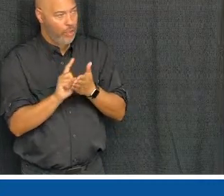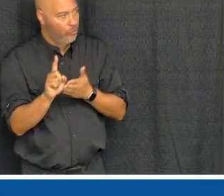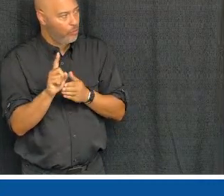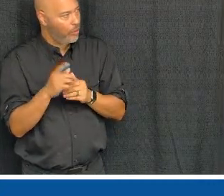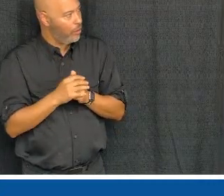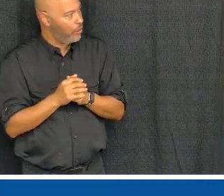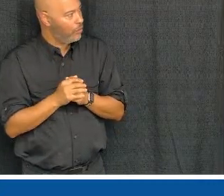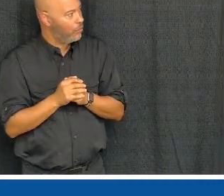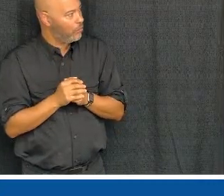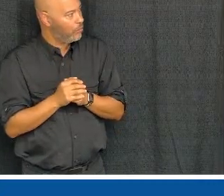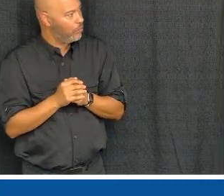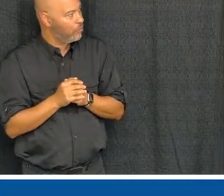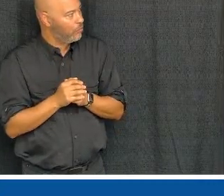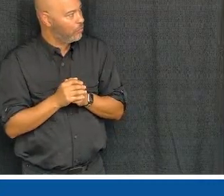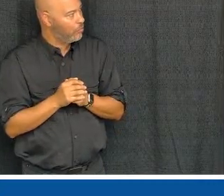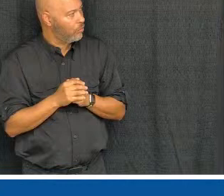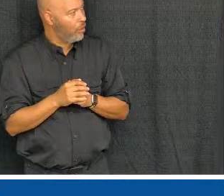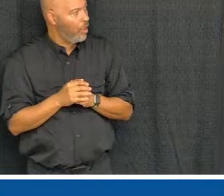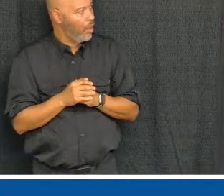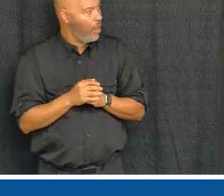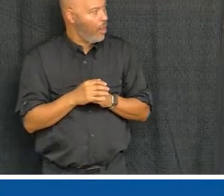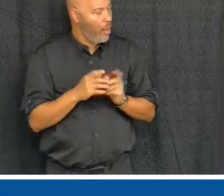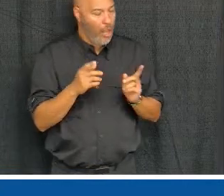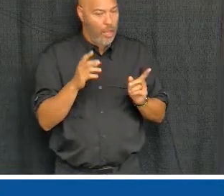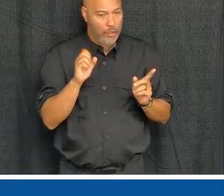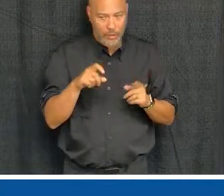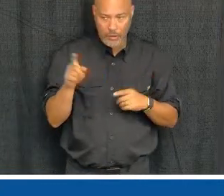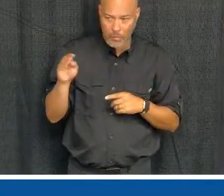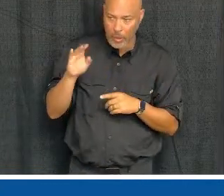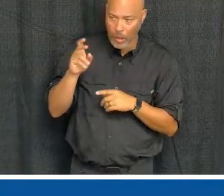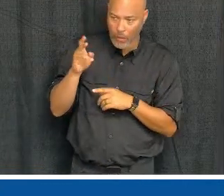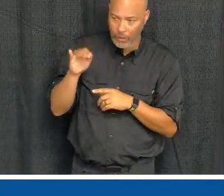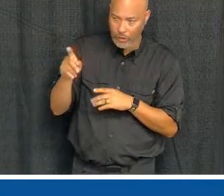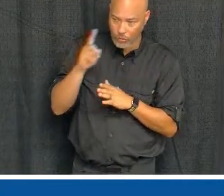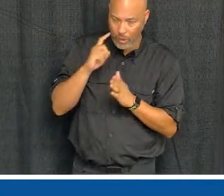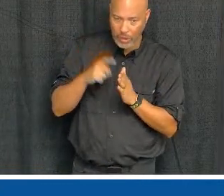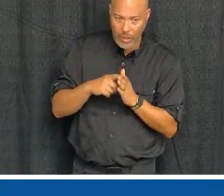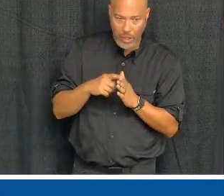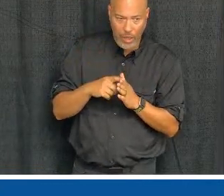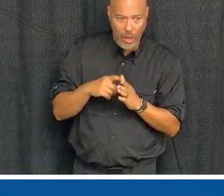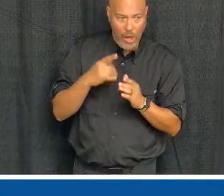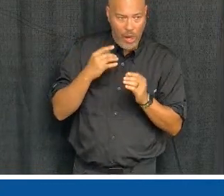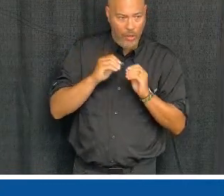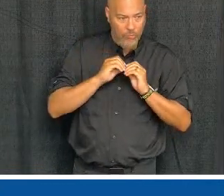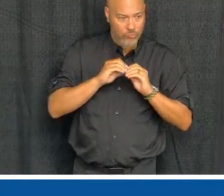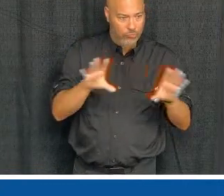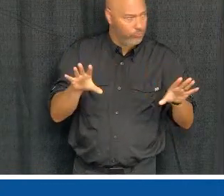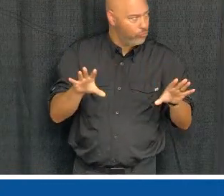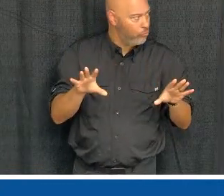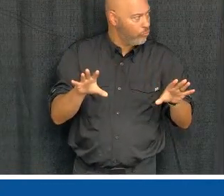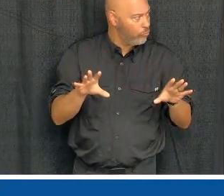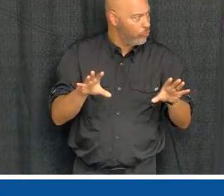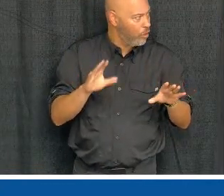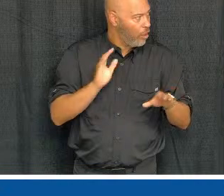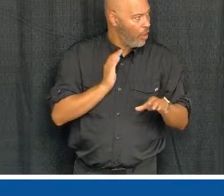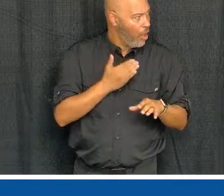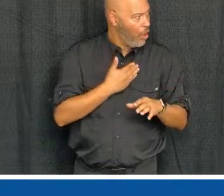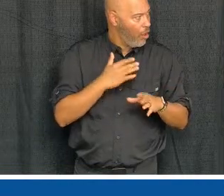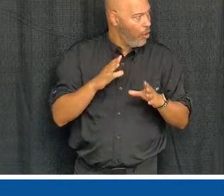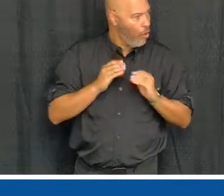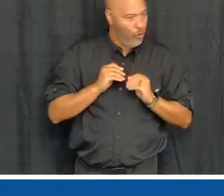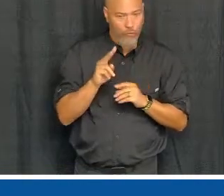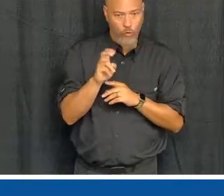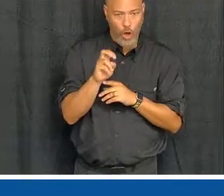week. Yes, you're recognized. A press release went out today announcing that our very own